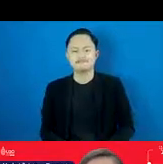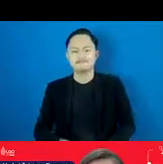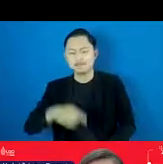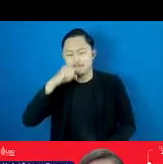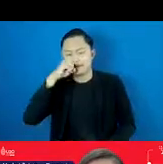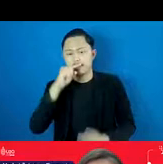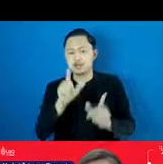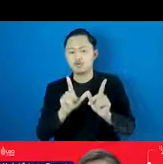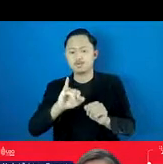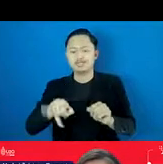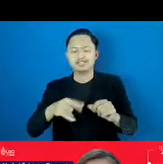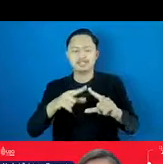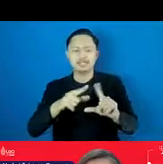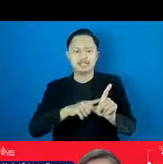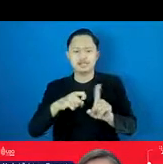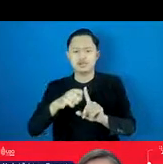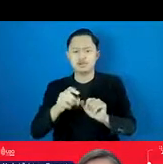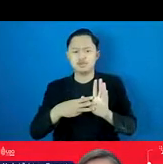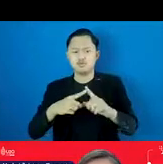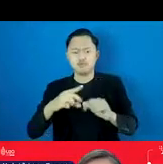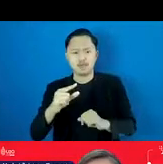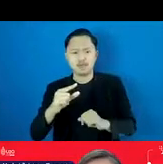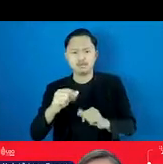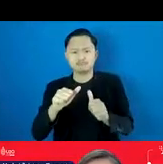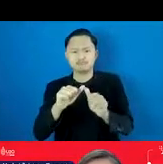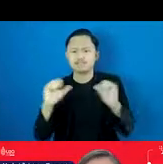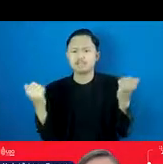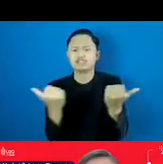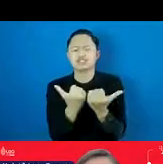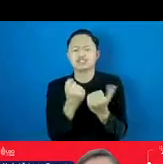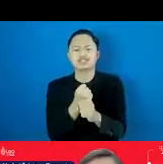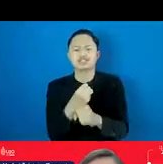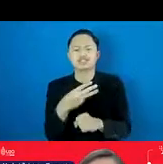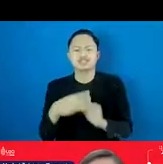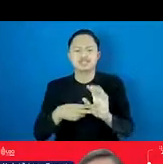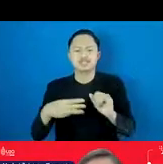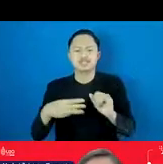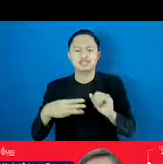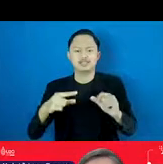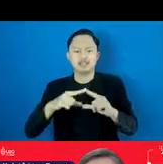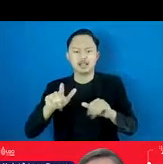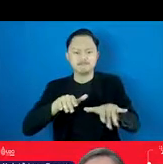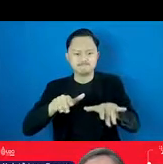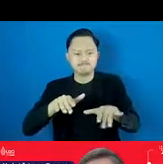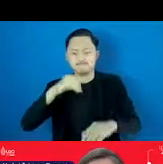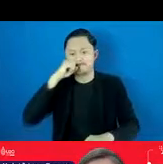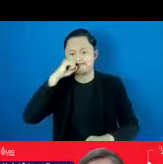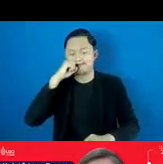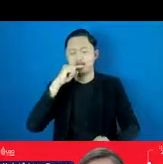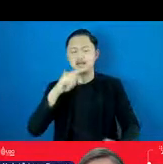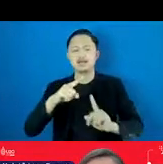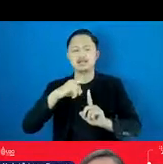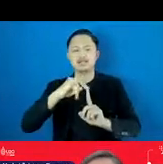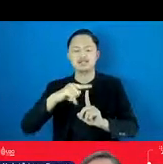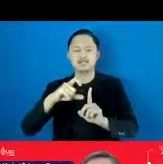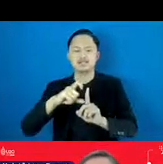Vijay Kumar Olectra, Associate General Manager, Mr. Sutanupati, the ITDP Finance